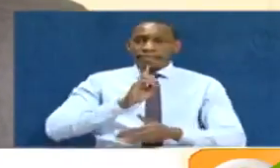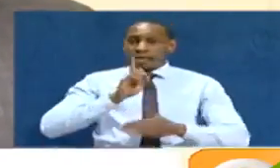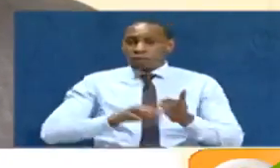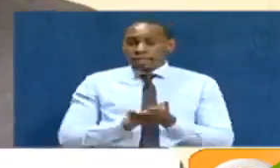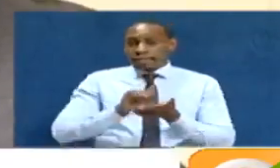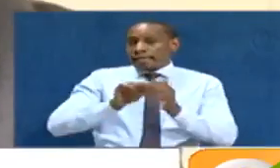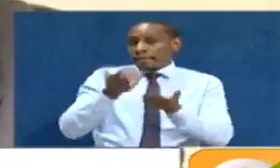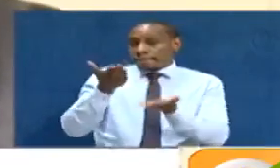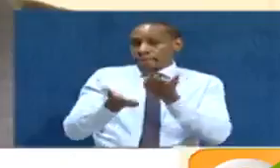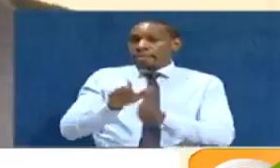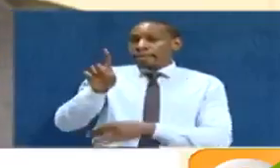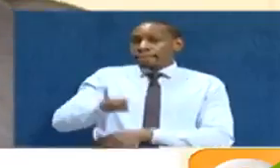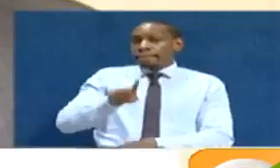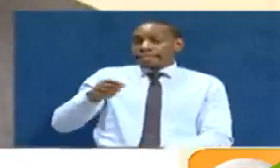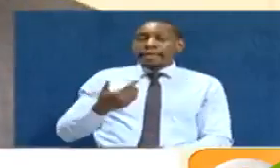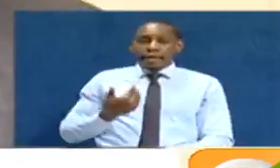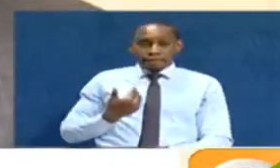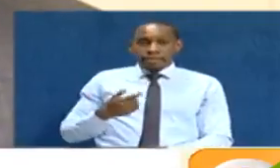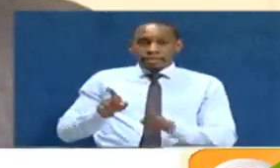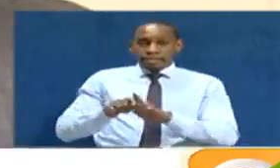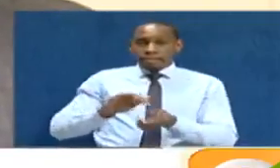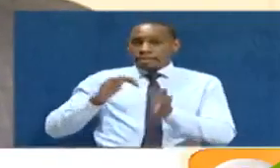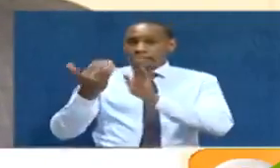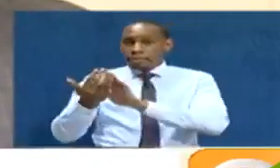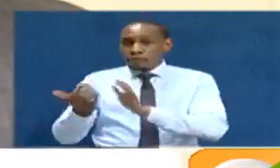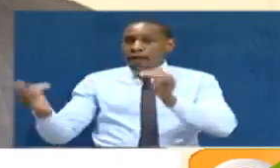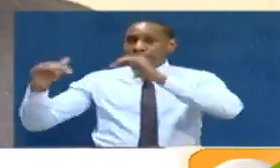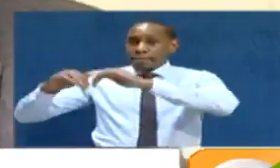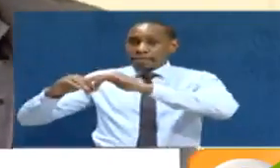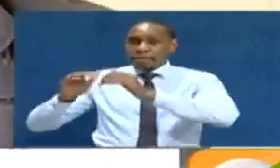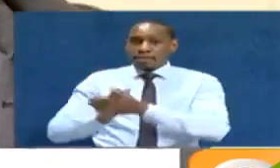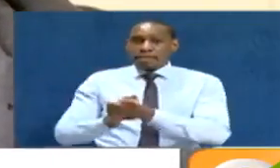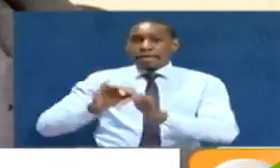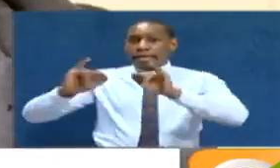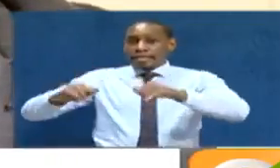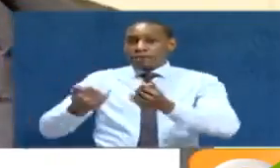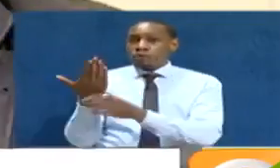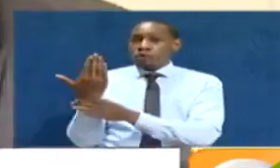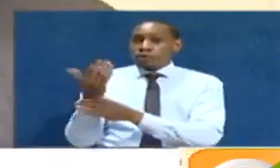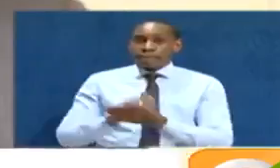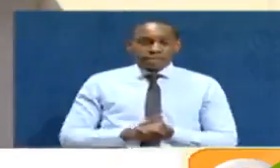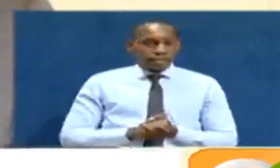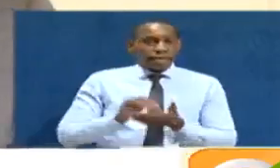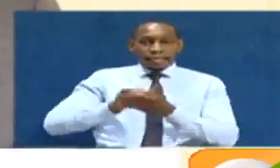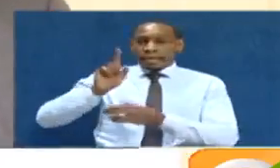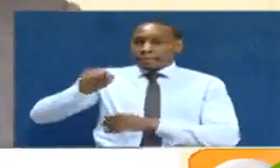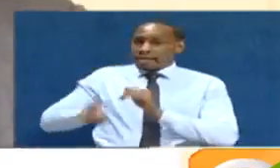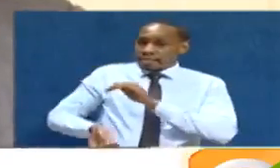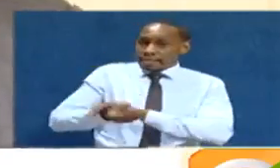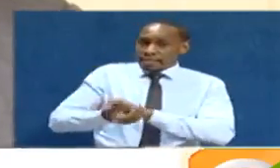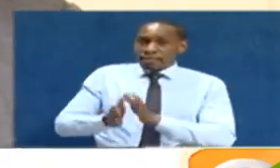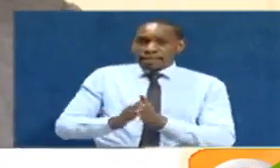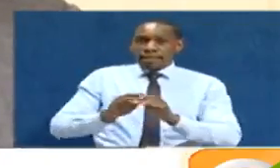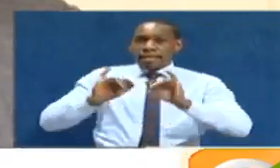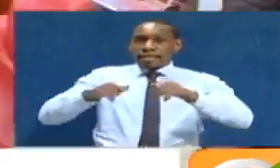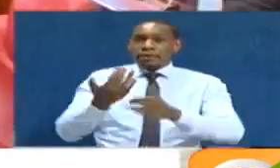that they possibly made a mistake and placed before their assemblies a foreign document. And they would have to explain where they got